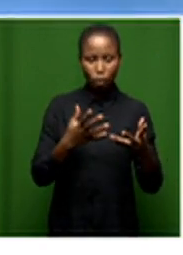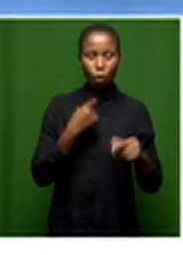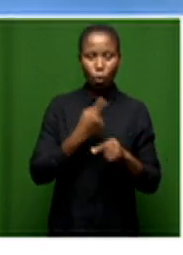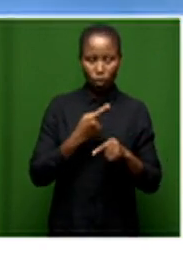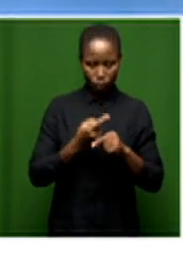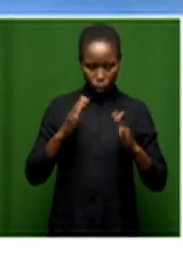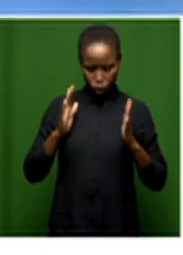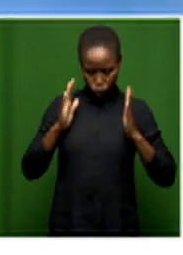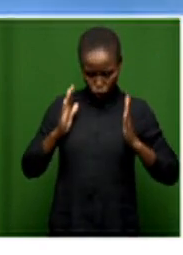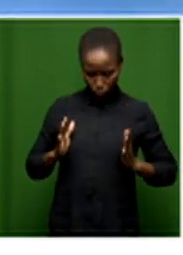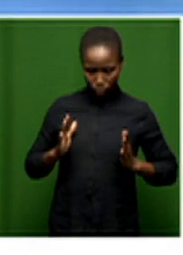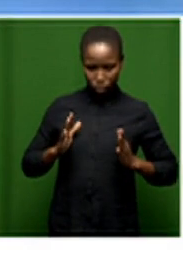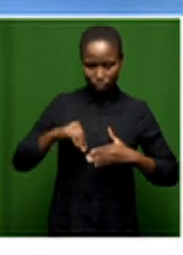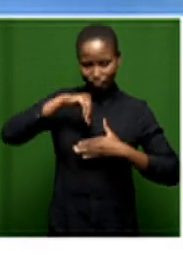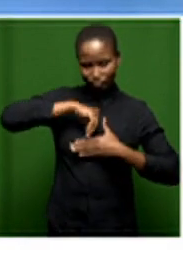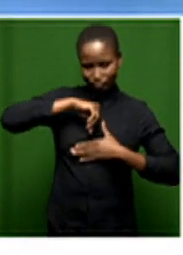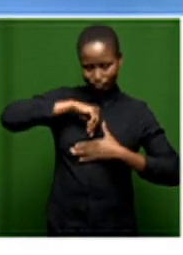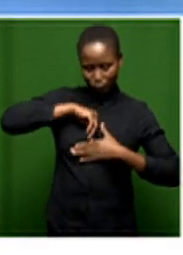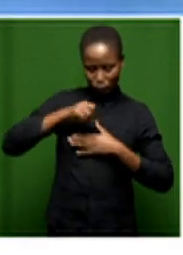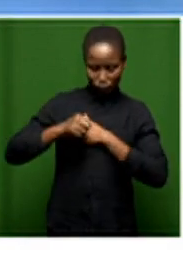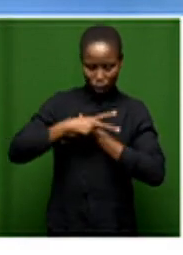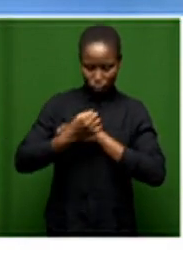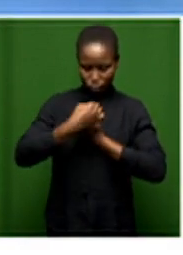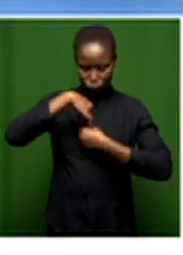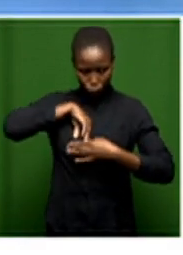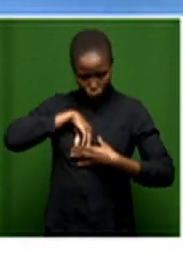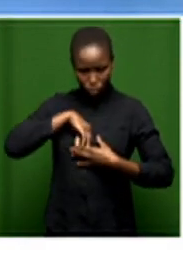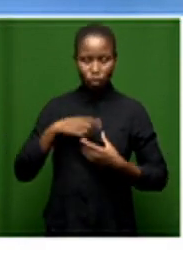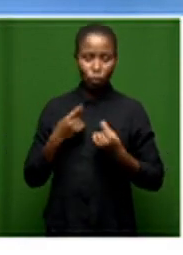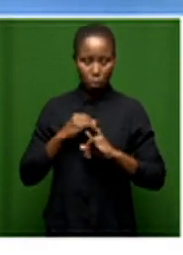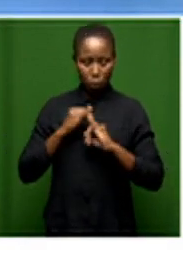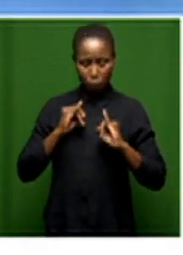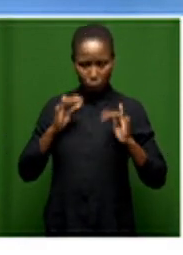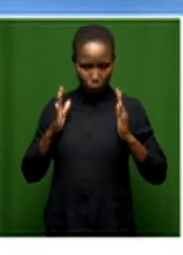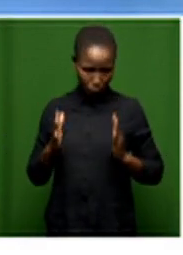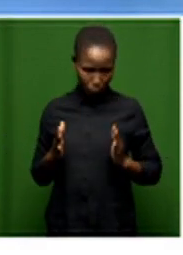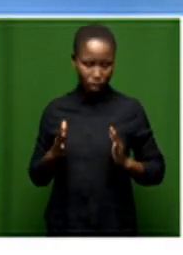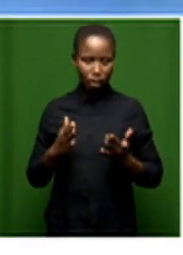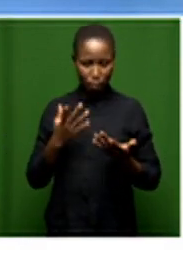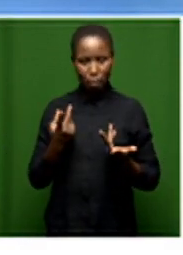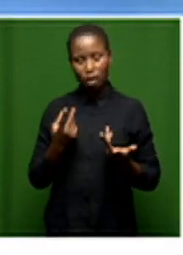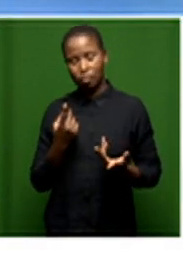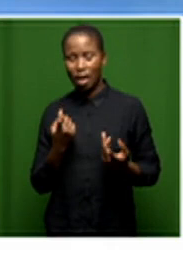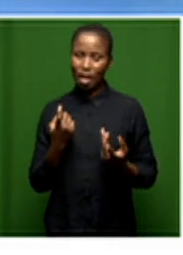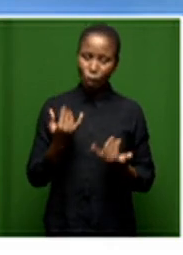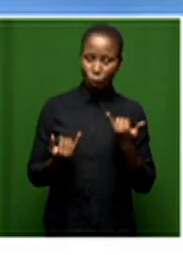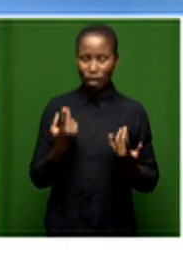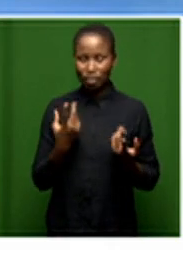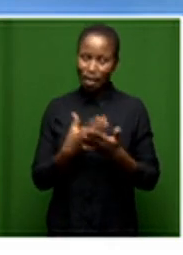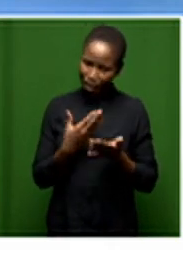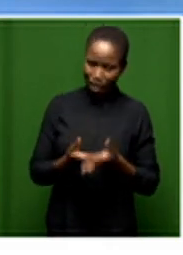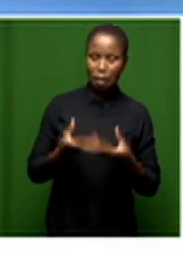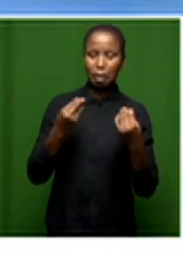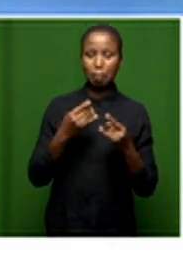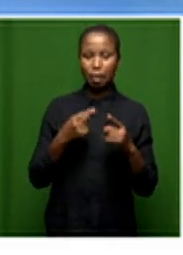its immune system and the virus. And eventually one or the other changes and wins. And so we have seen viral escape,